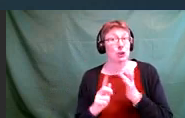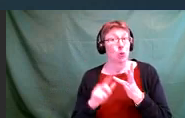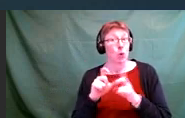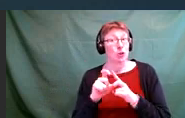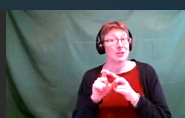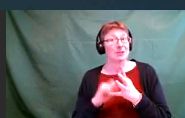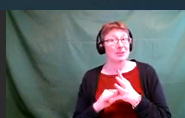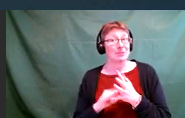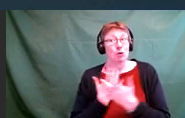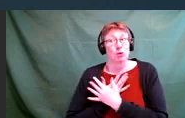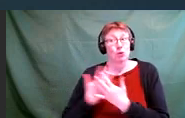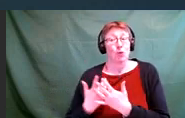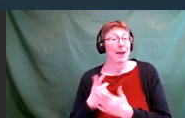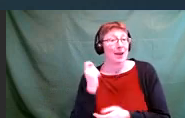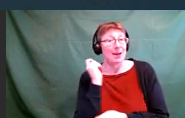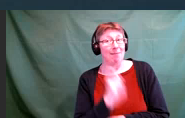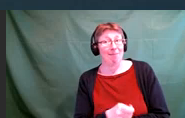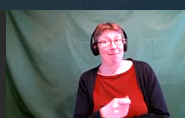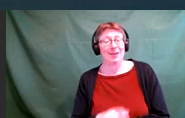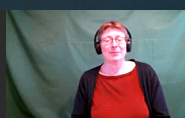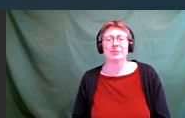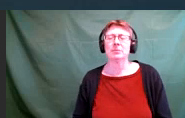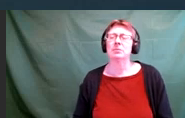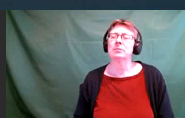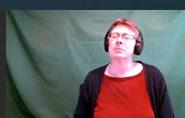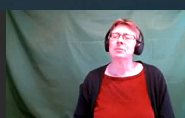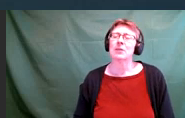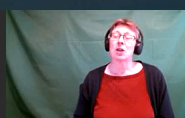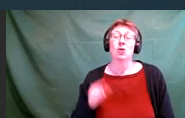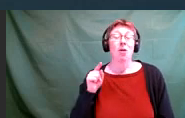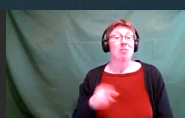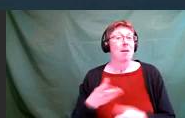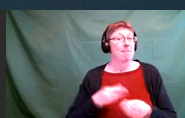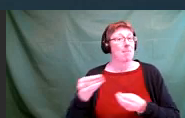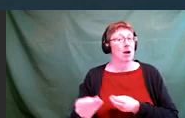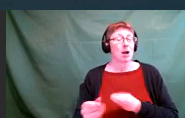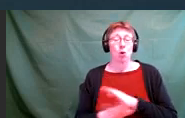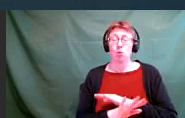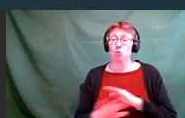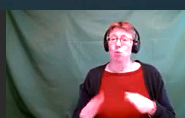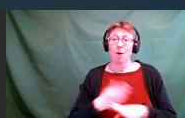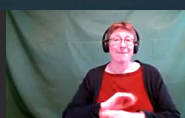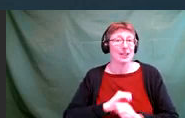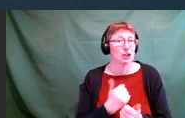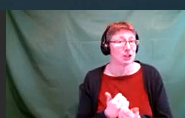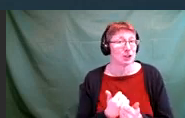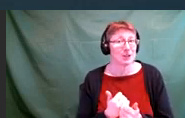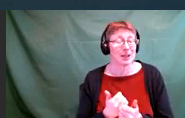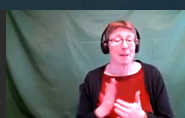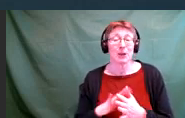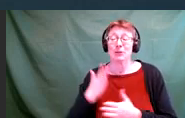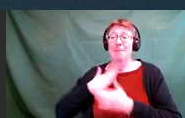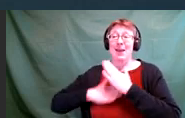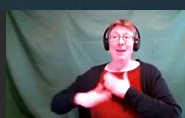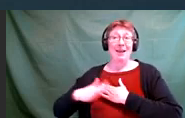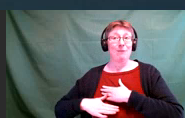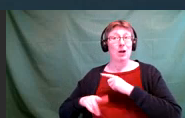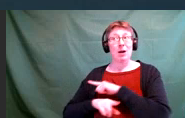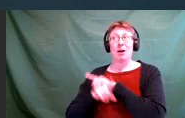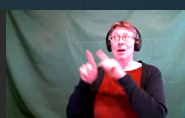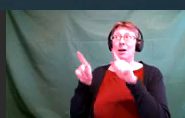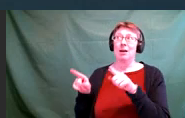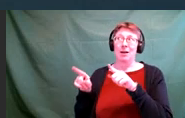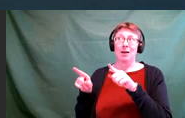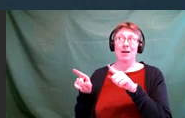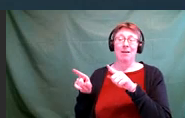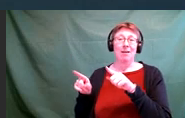So that market would be inefficient because the behavior of the